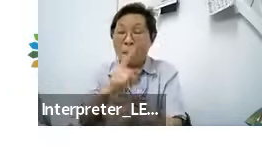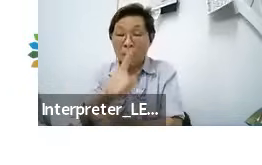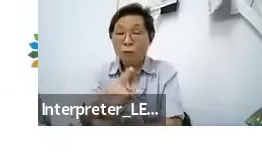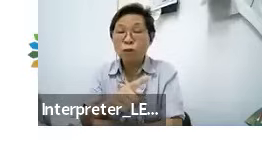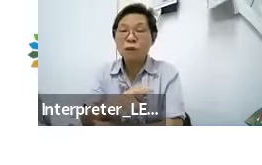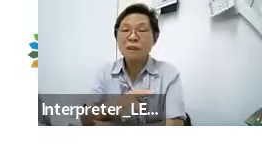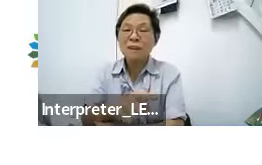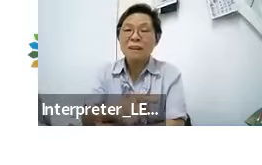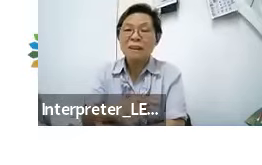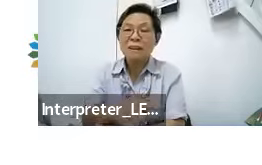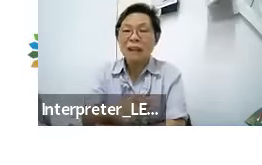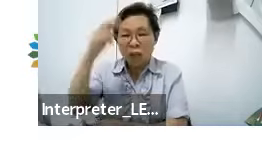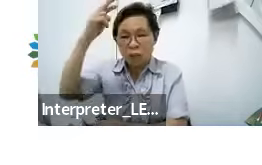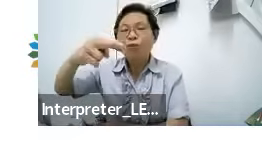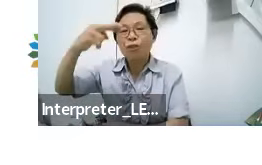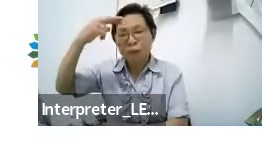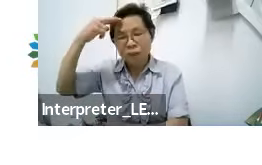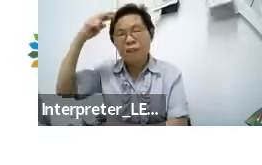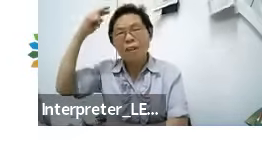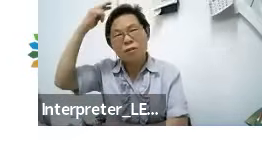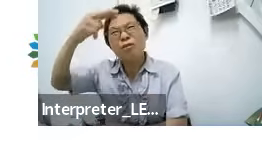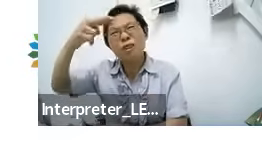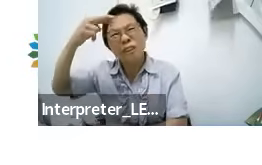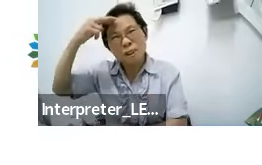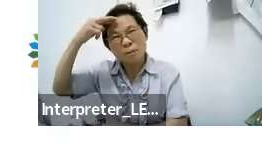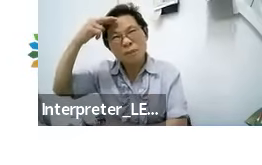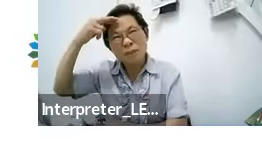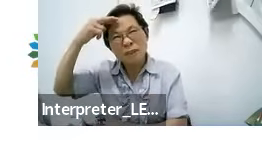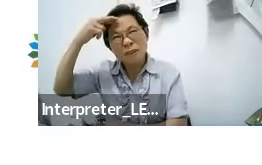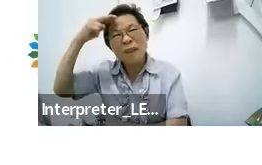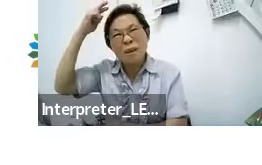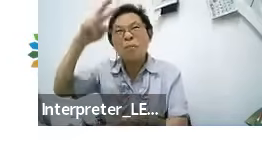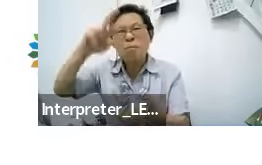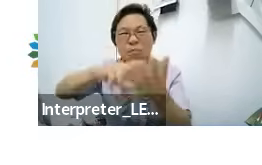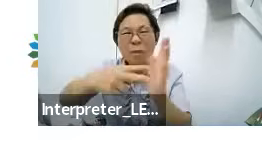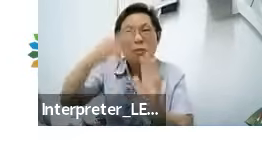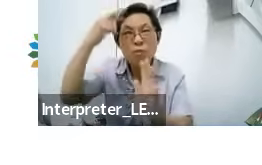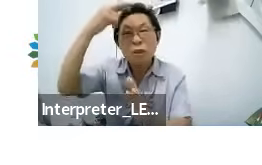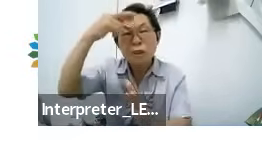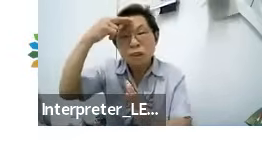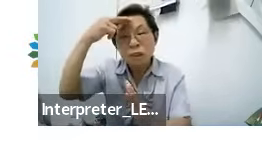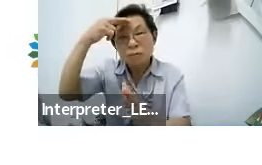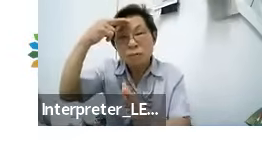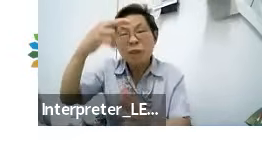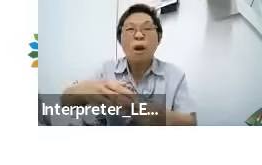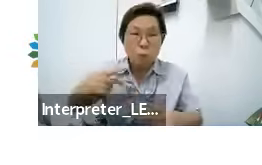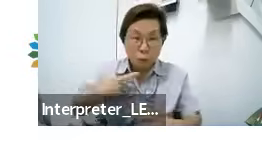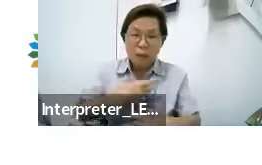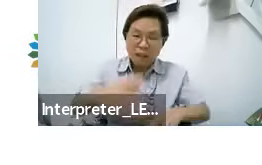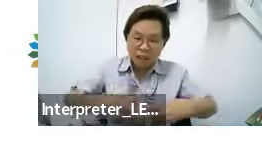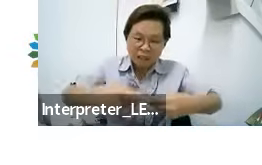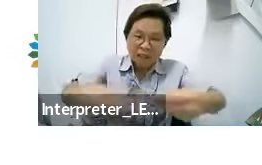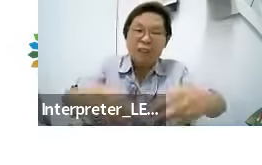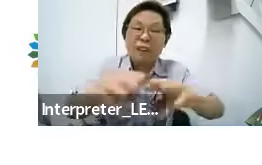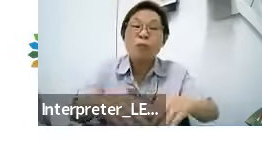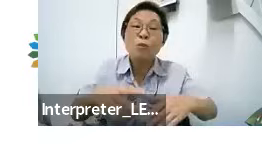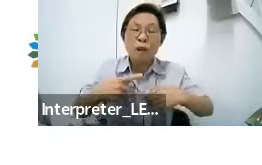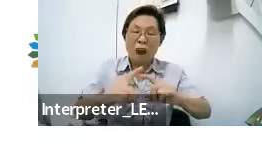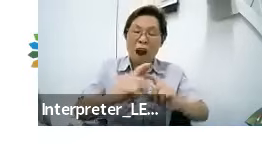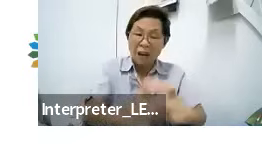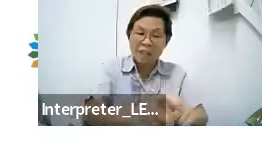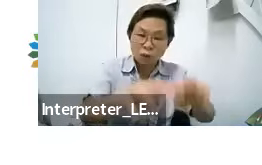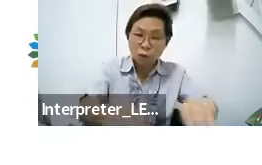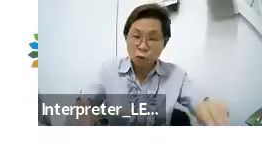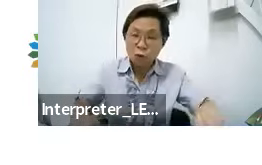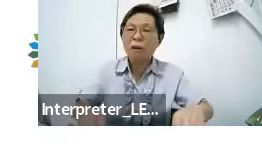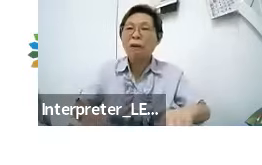is reasonable accommodations, meaning that, we are giving something to students who have limited